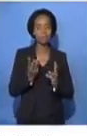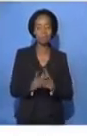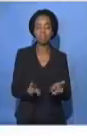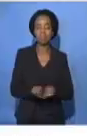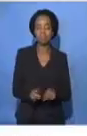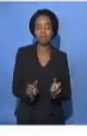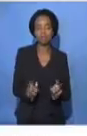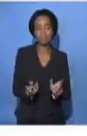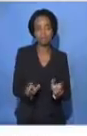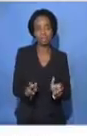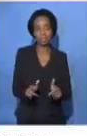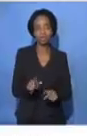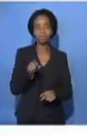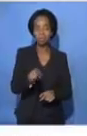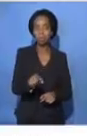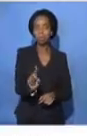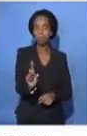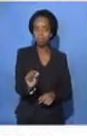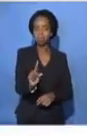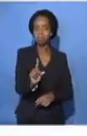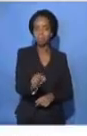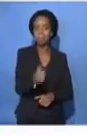noted as a good practice.